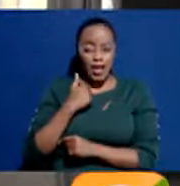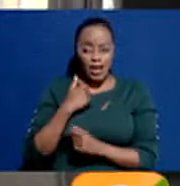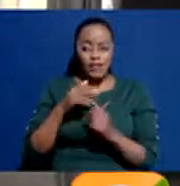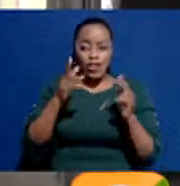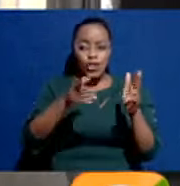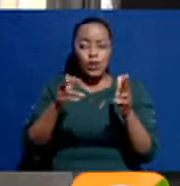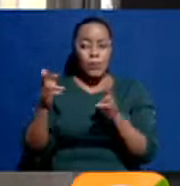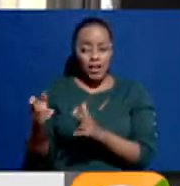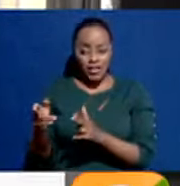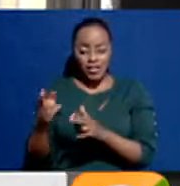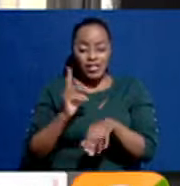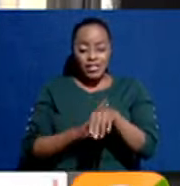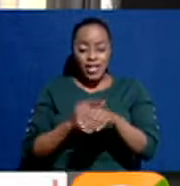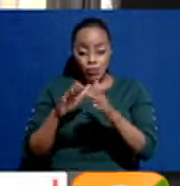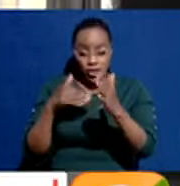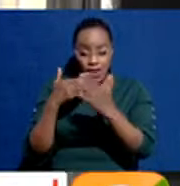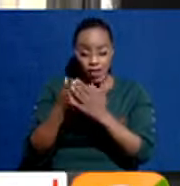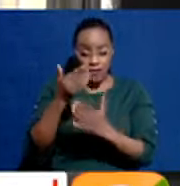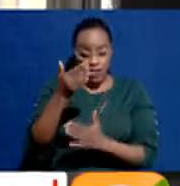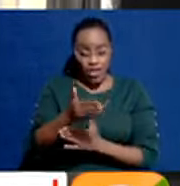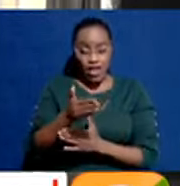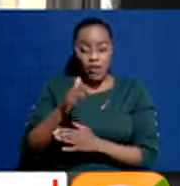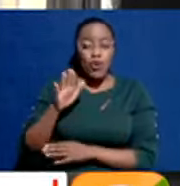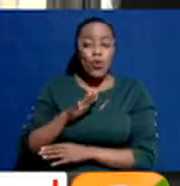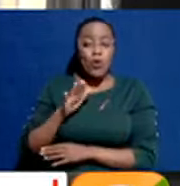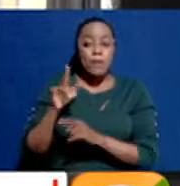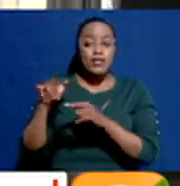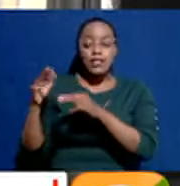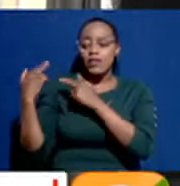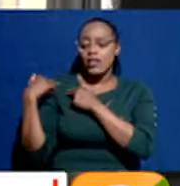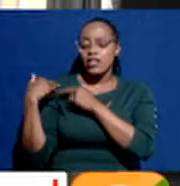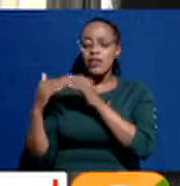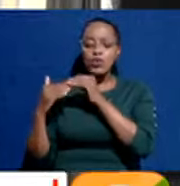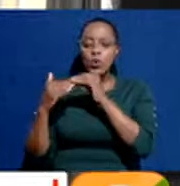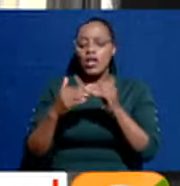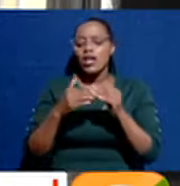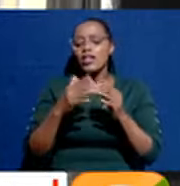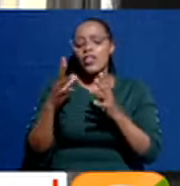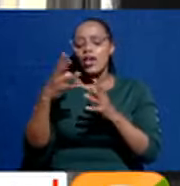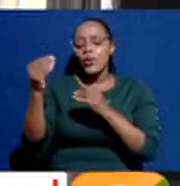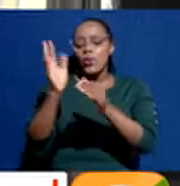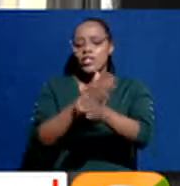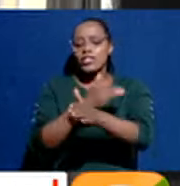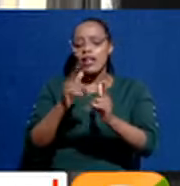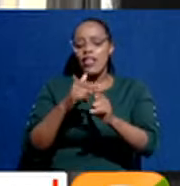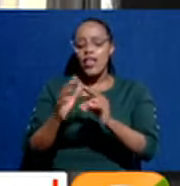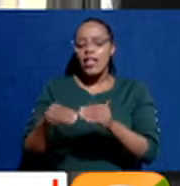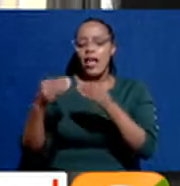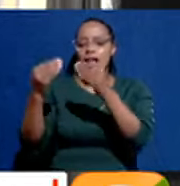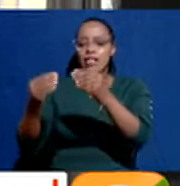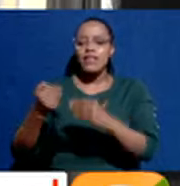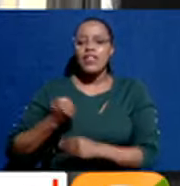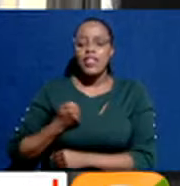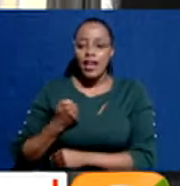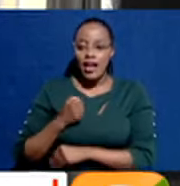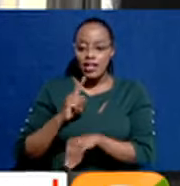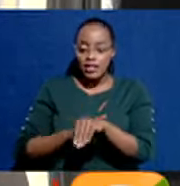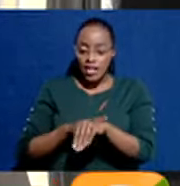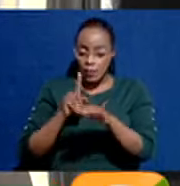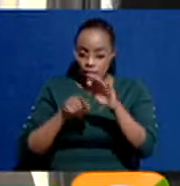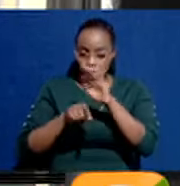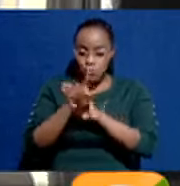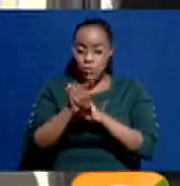Kawaida, wakati tulifika huko, wanawake ndio wanaedaga mbele waibe, waende wapatie msichana. Wakati